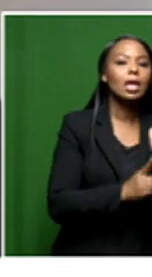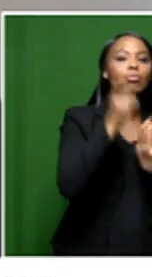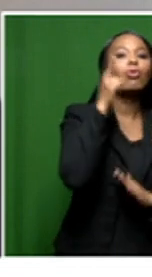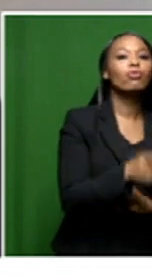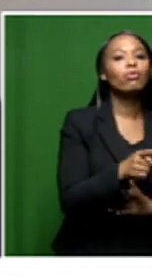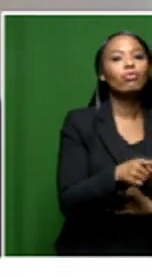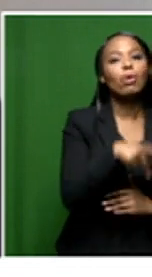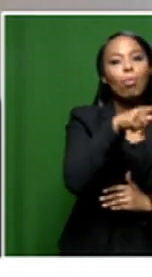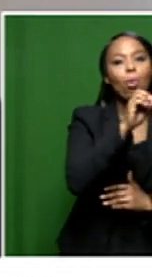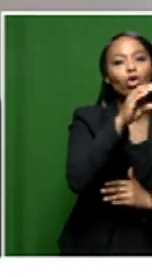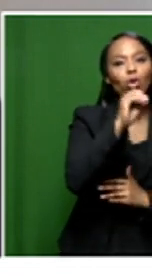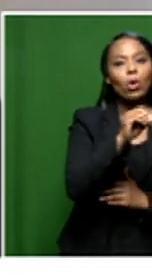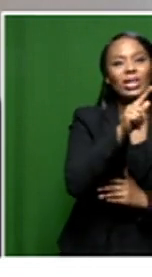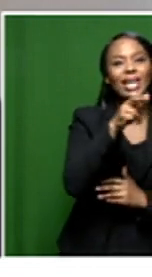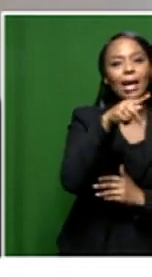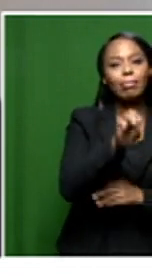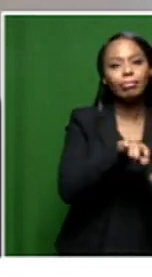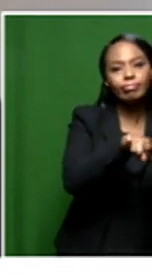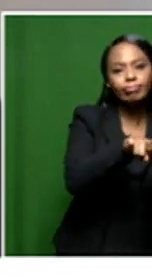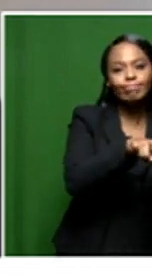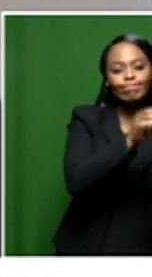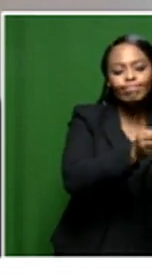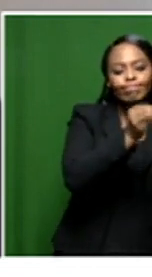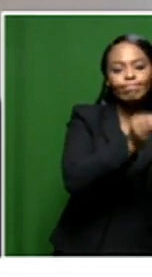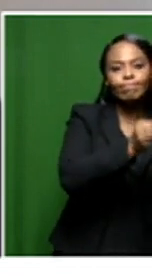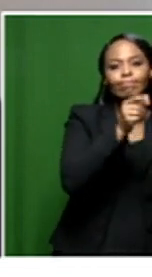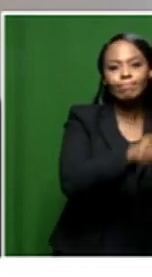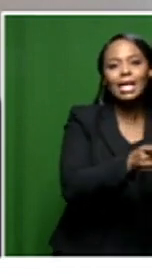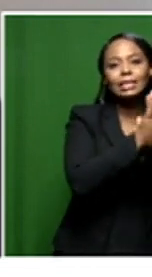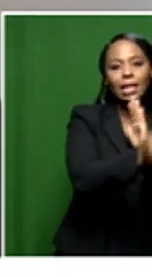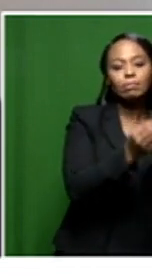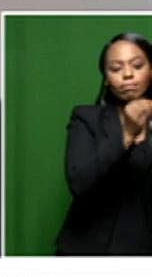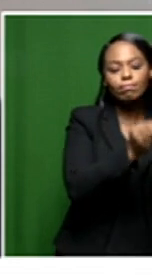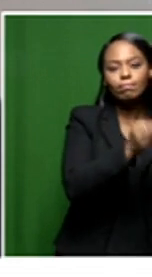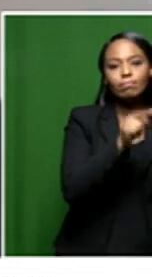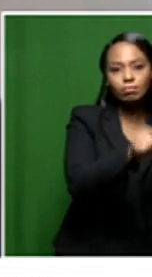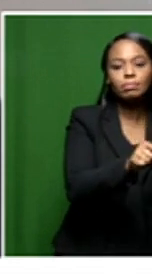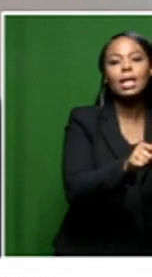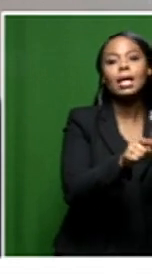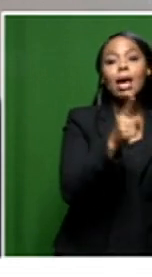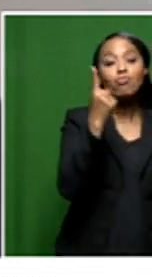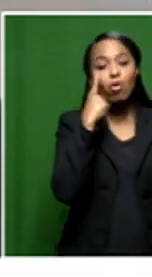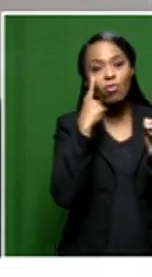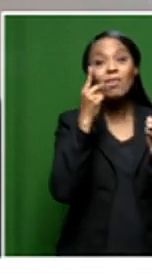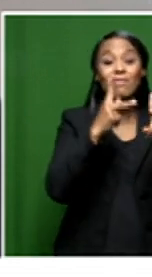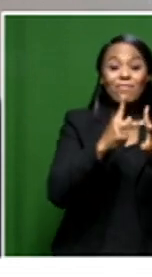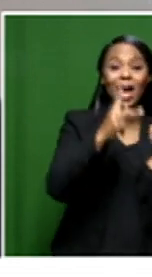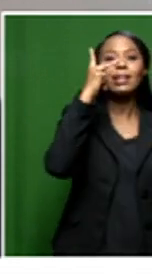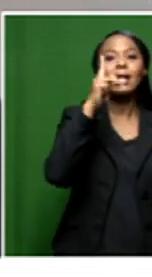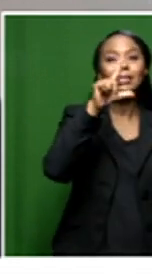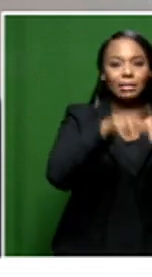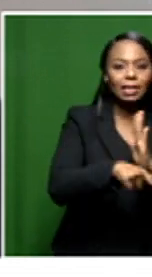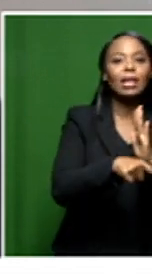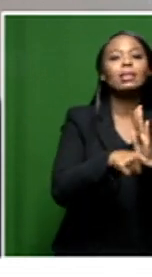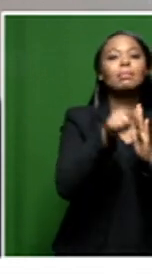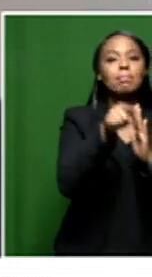prototype that you see in these videos, and basically with the field testing and improving it. And once I've finished the final design, I will actually